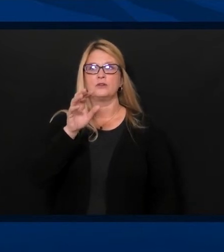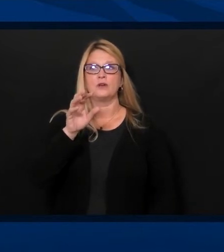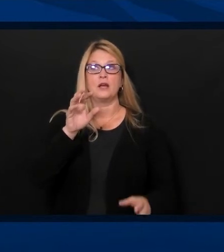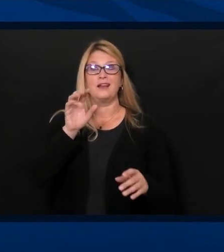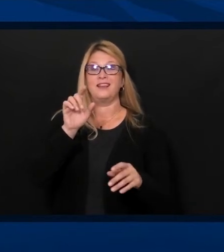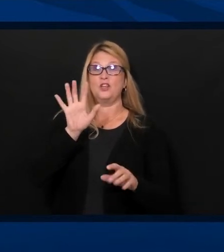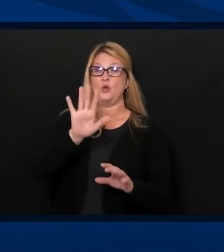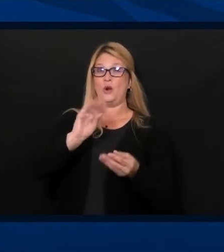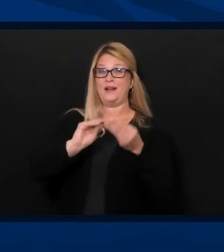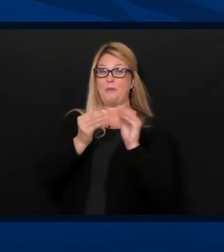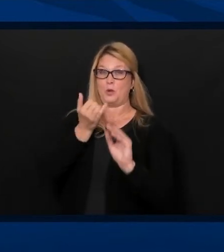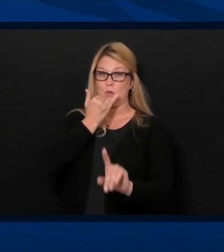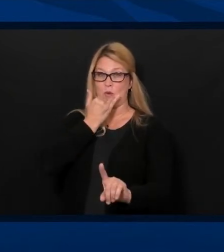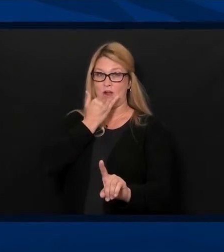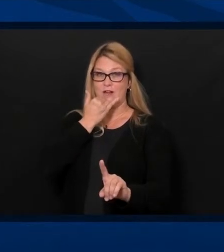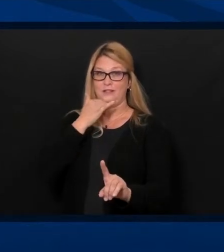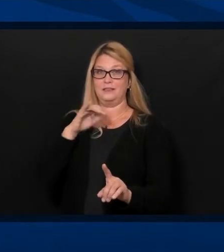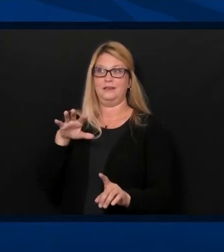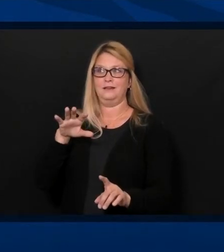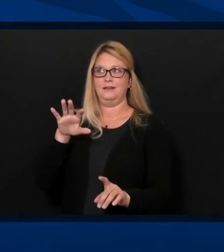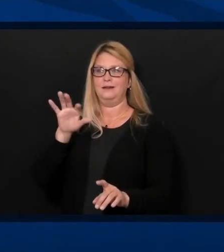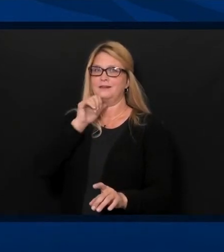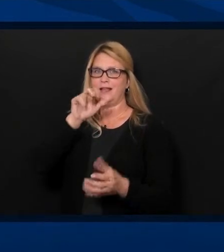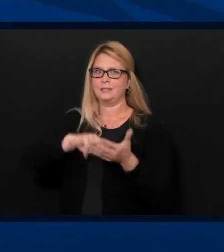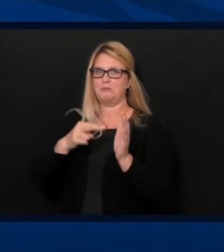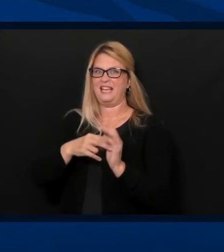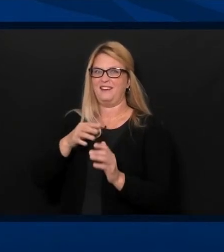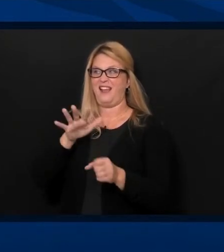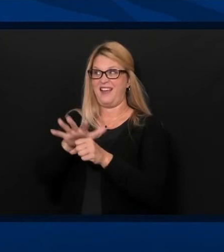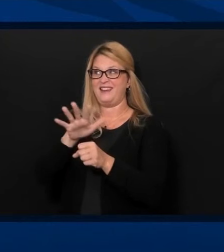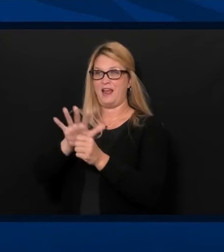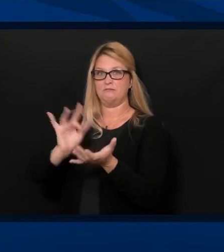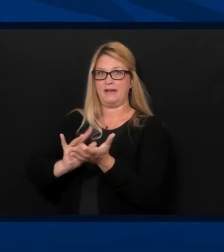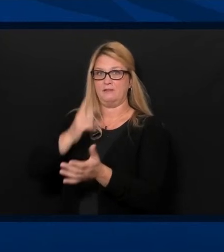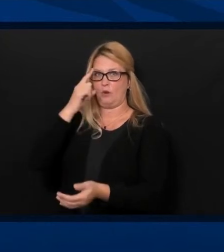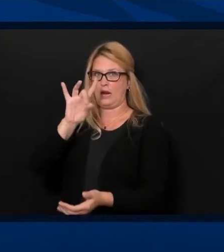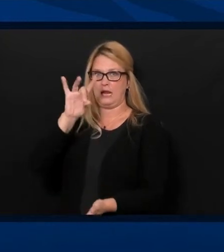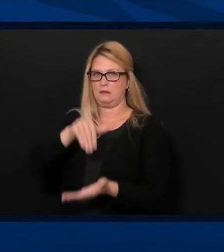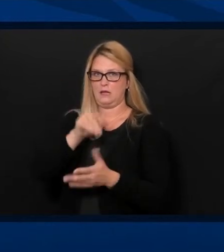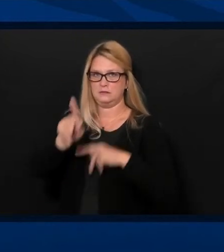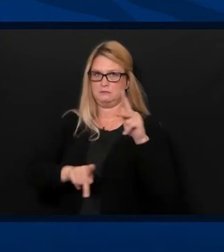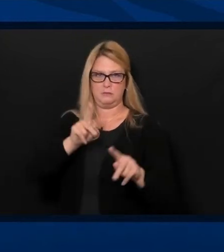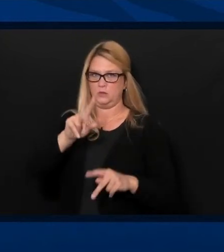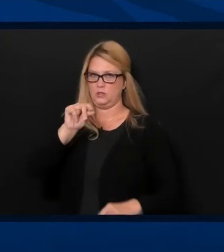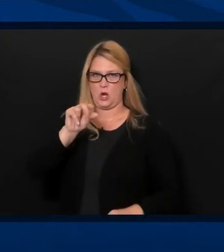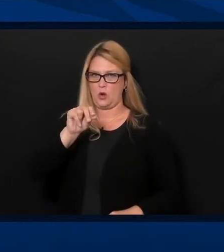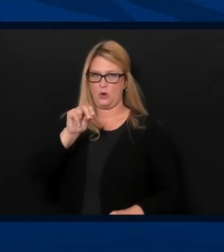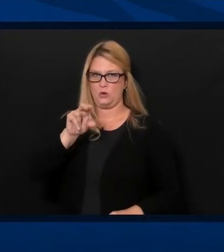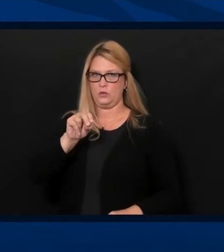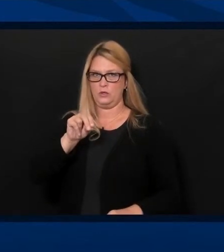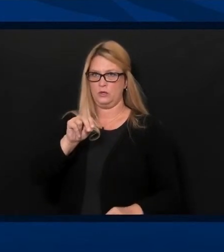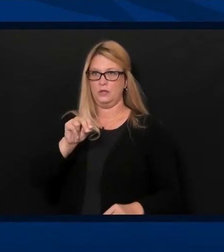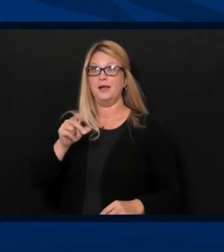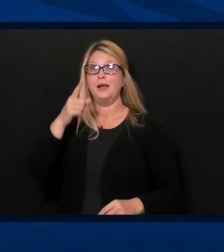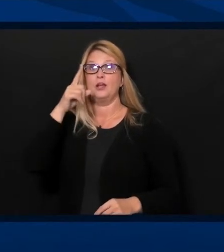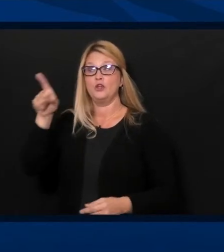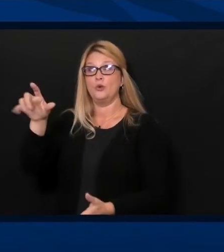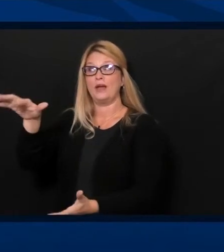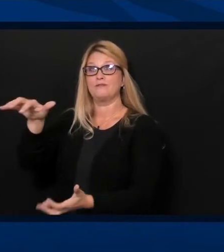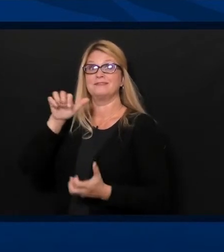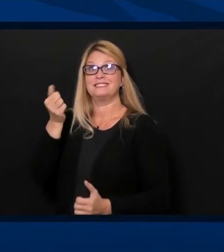have 8. You got to keep back 8 and everything, because you've got to go in another 21 days with